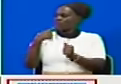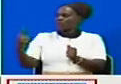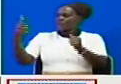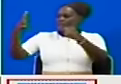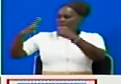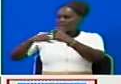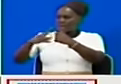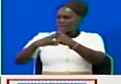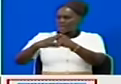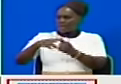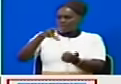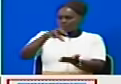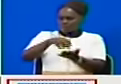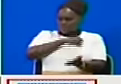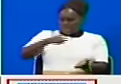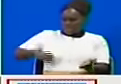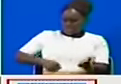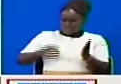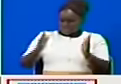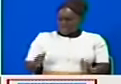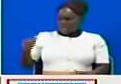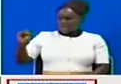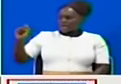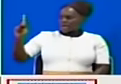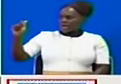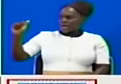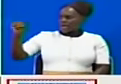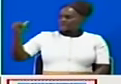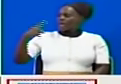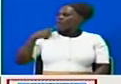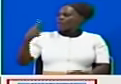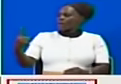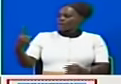10,109. In the senator's position, we have Johnson Sakaja with